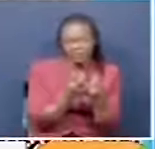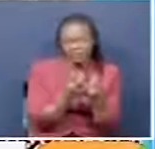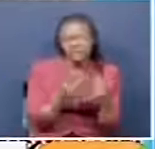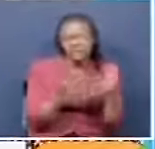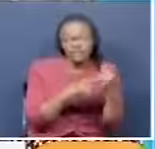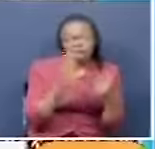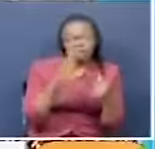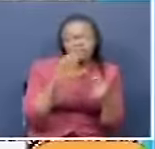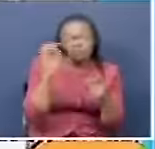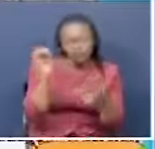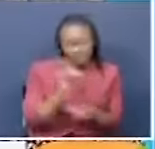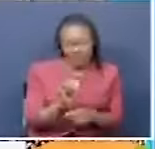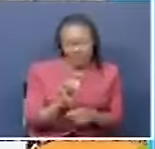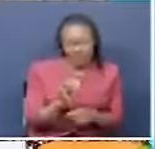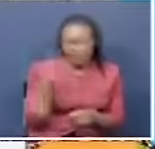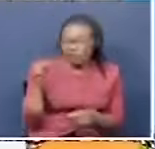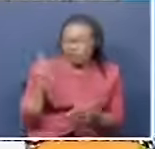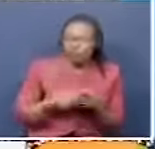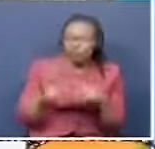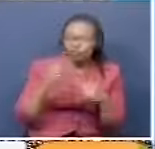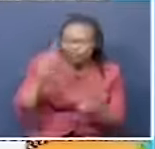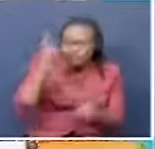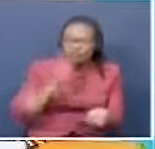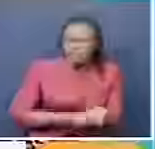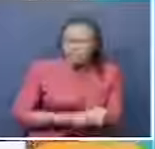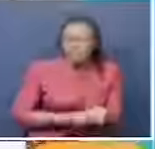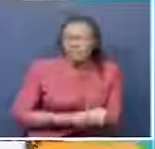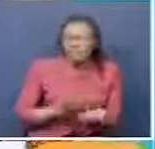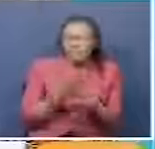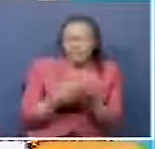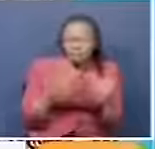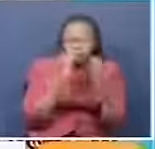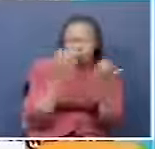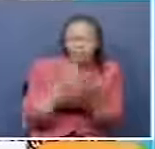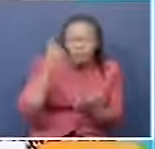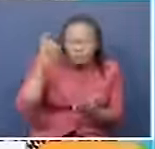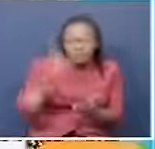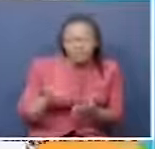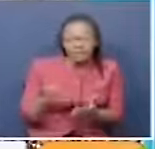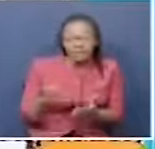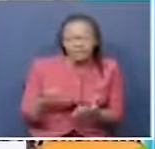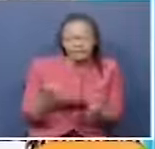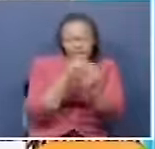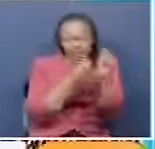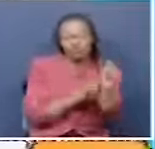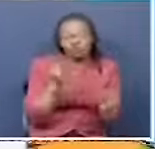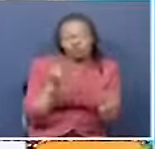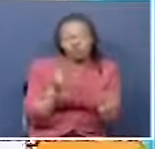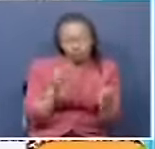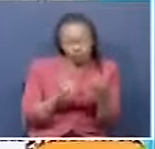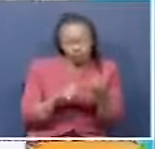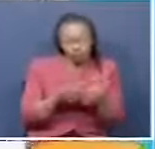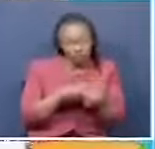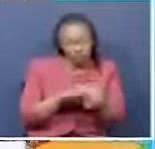75%. So for you to win a first round, there are certain communities that must be in your block. And one of them is Kikuyu or